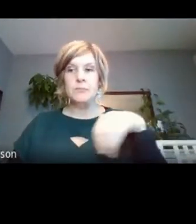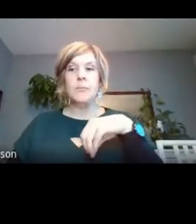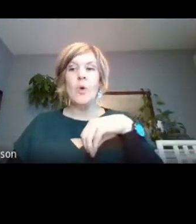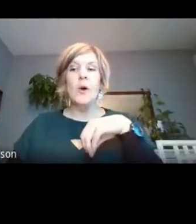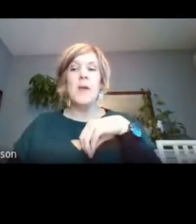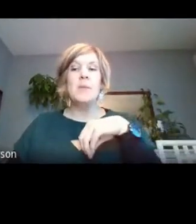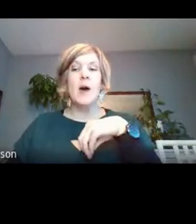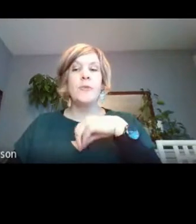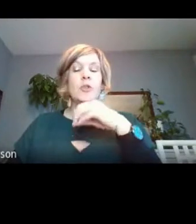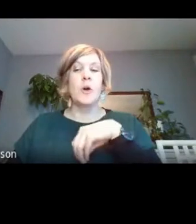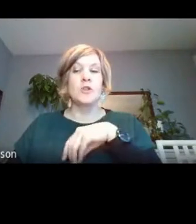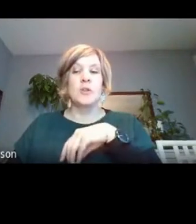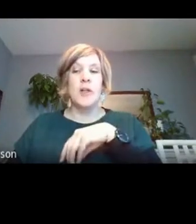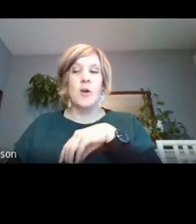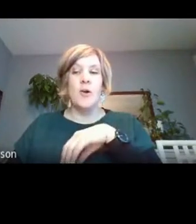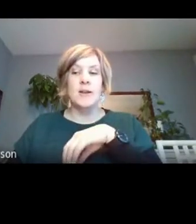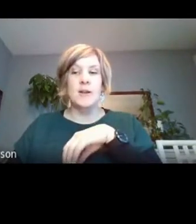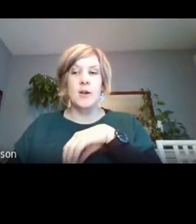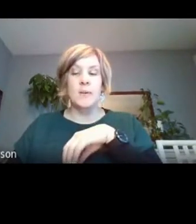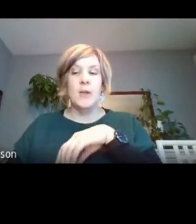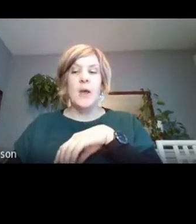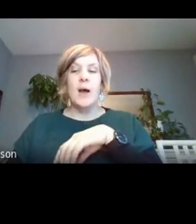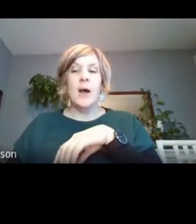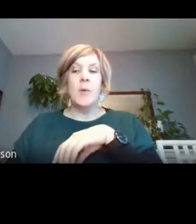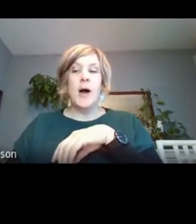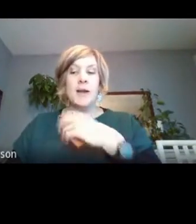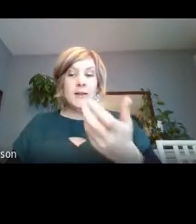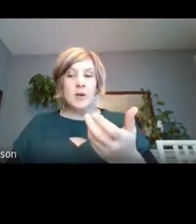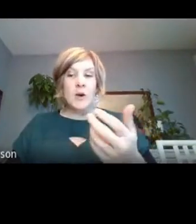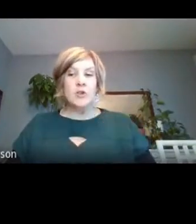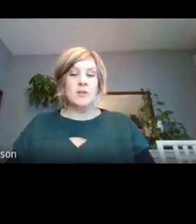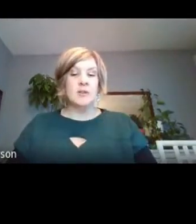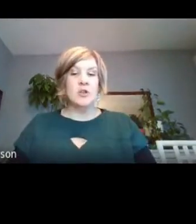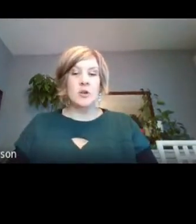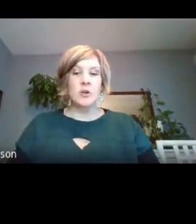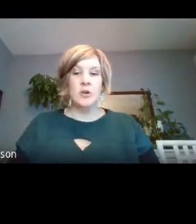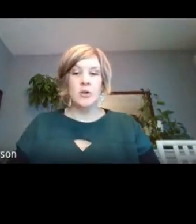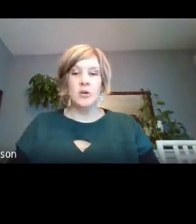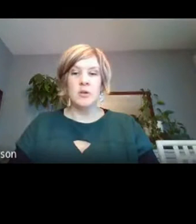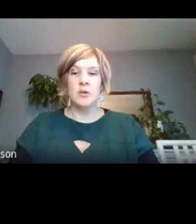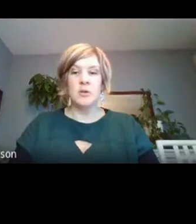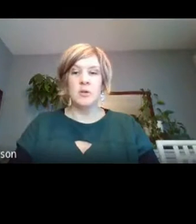or maybe upvote the questions that are already here um i can ask a question as a teacher